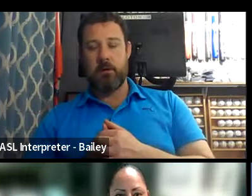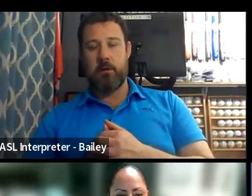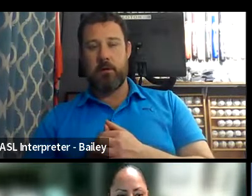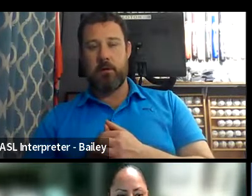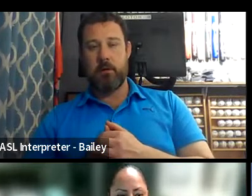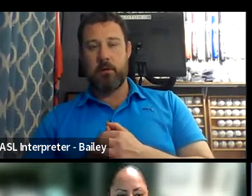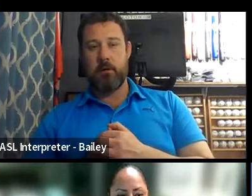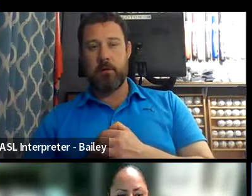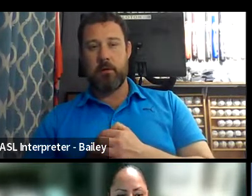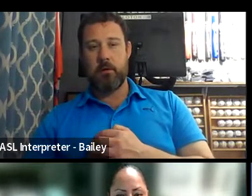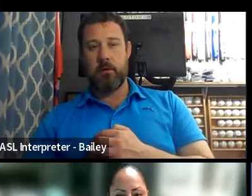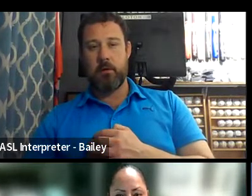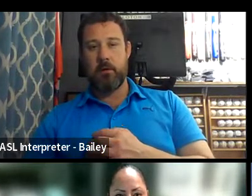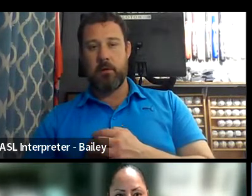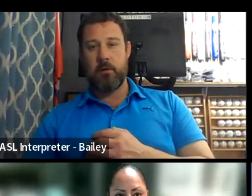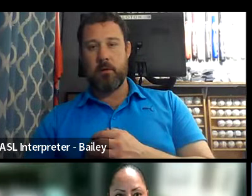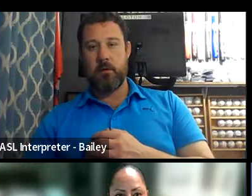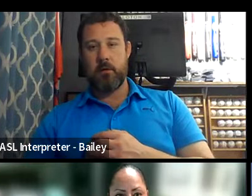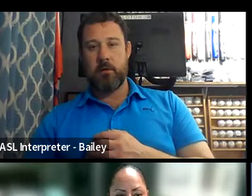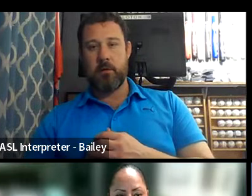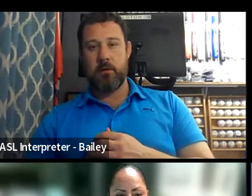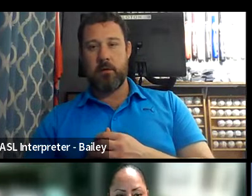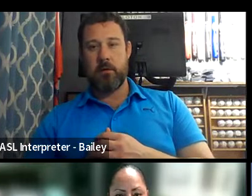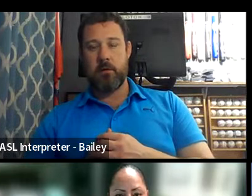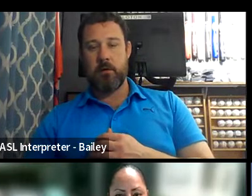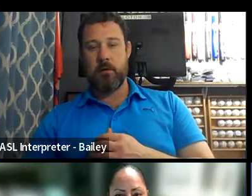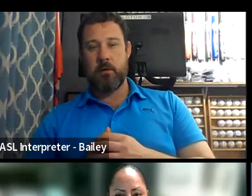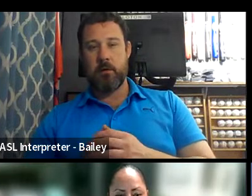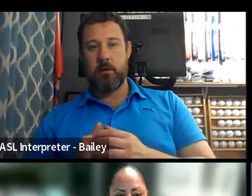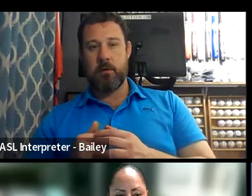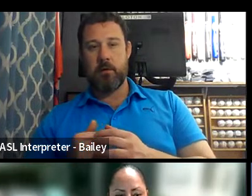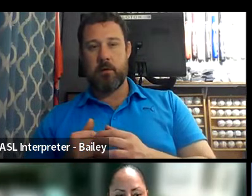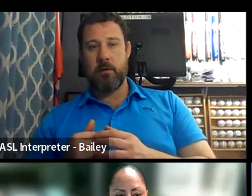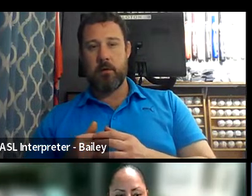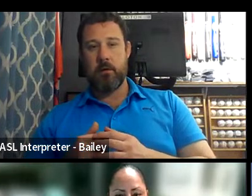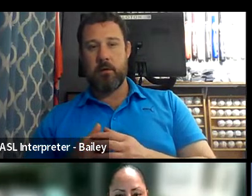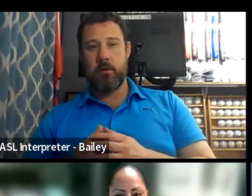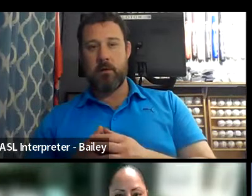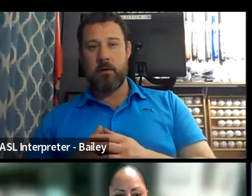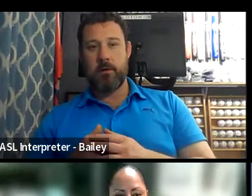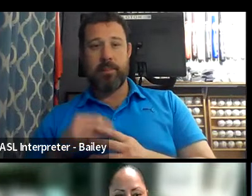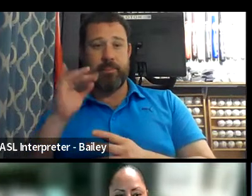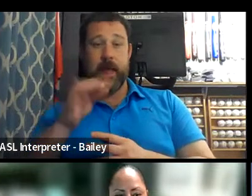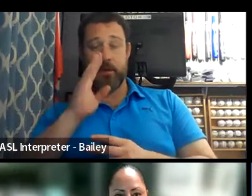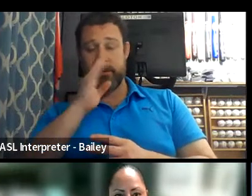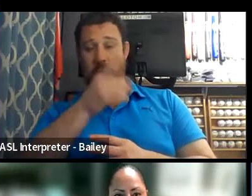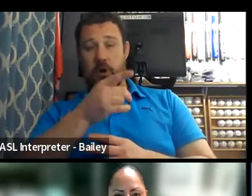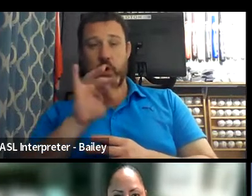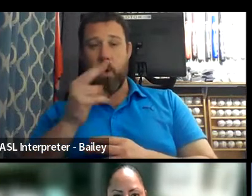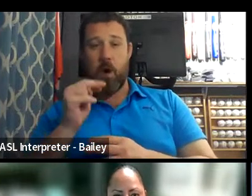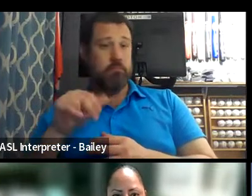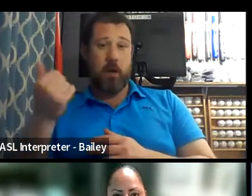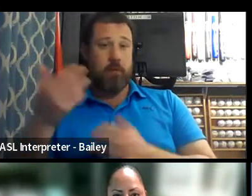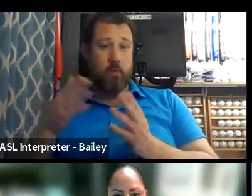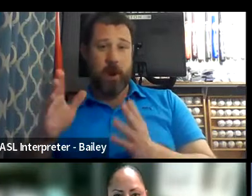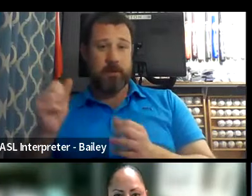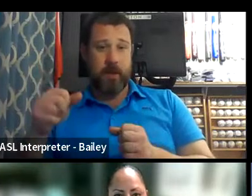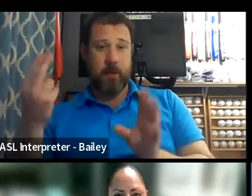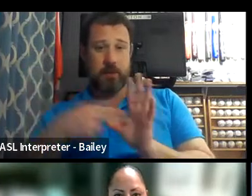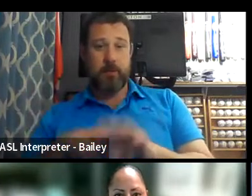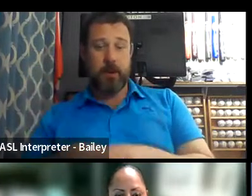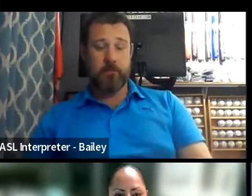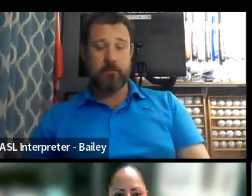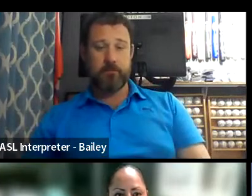So that's for you, Juan, that there are CBOs that you named. Are there other ways that other CBOs can